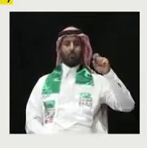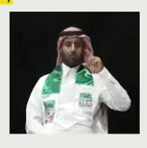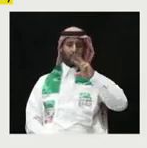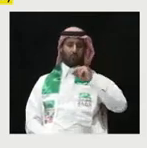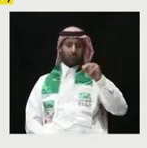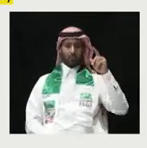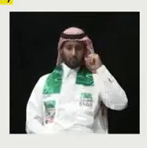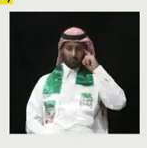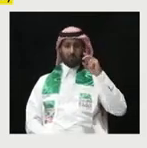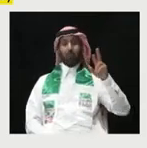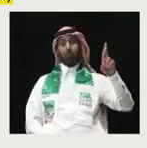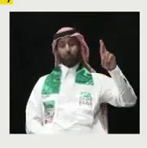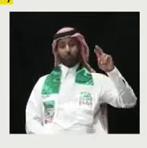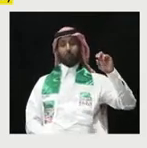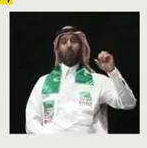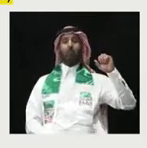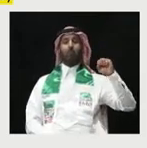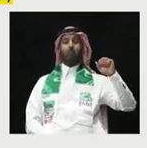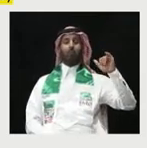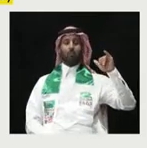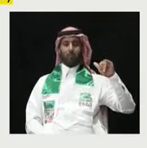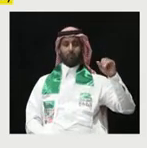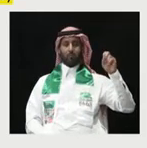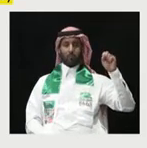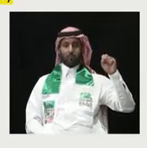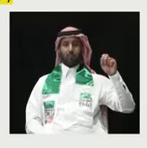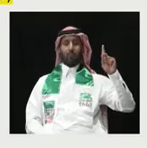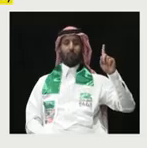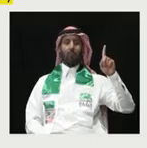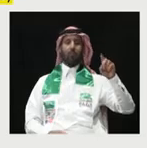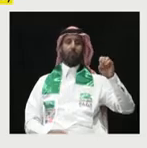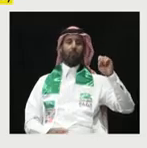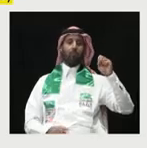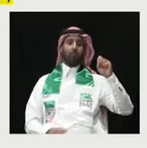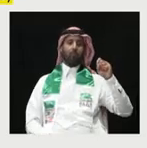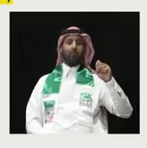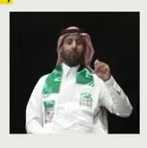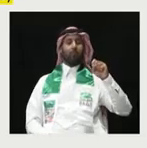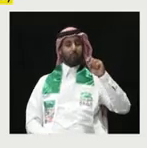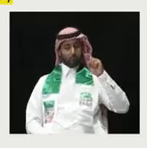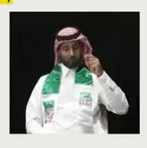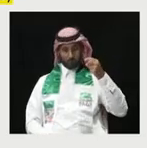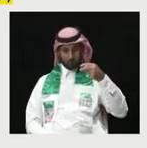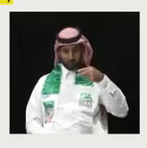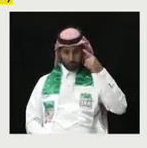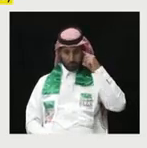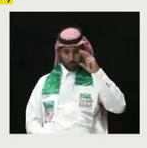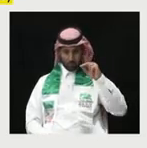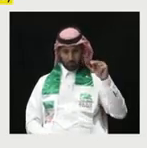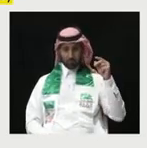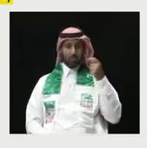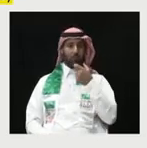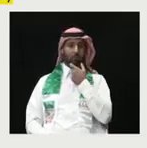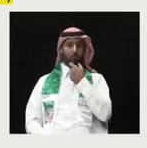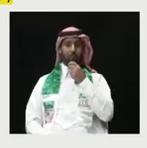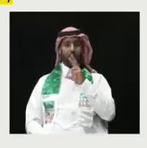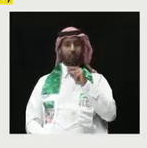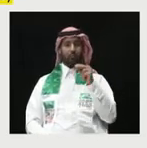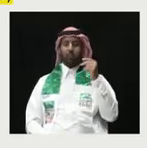letters. Next, 4. The telephone was invented by Graham